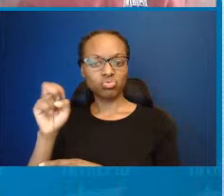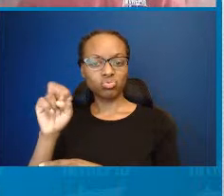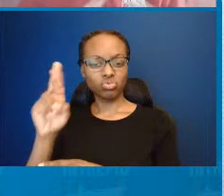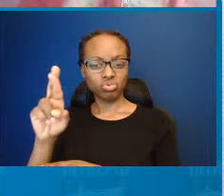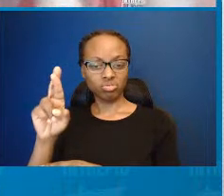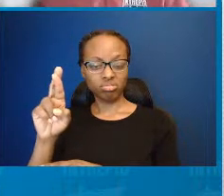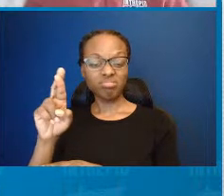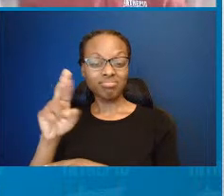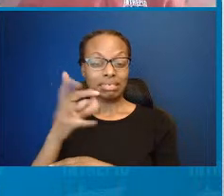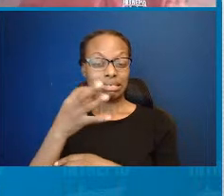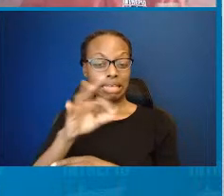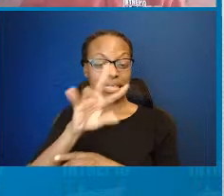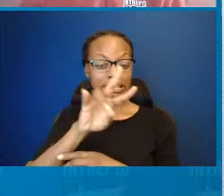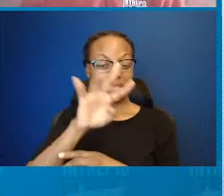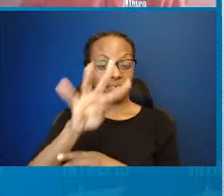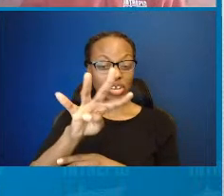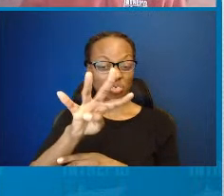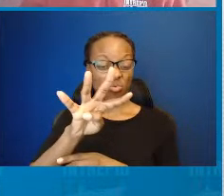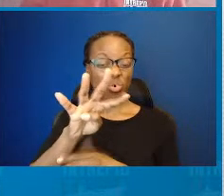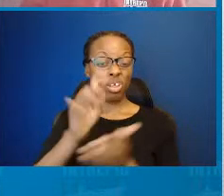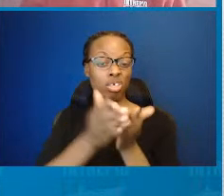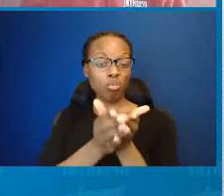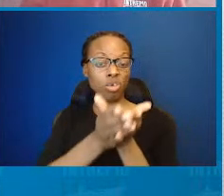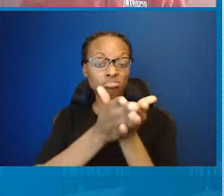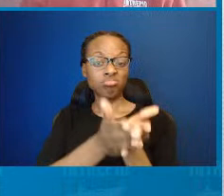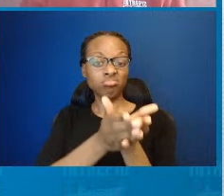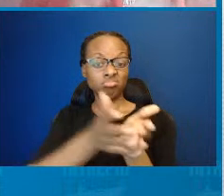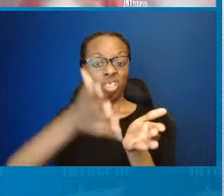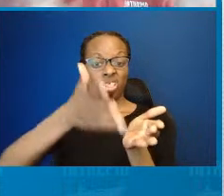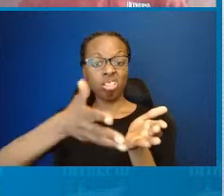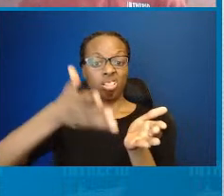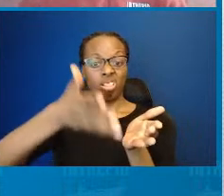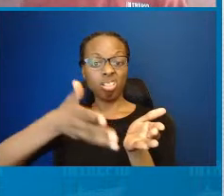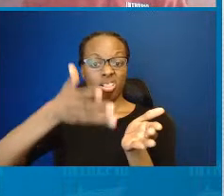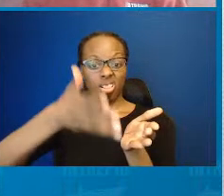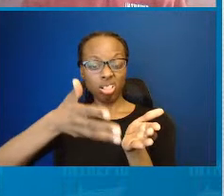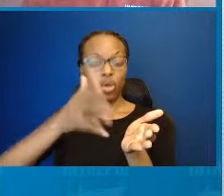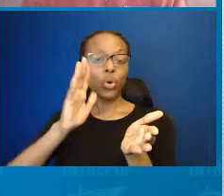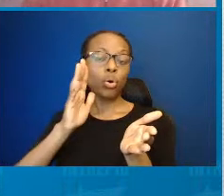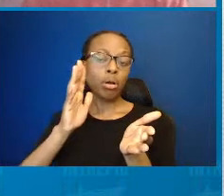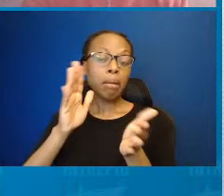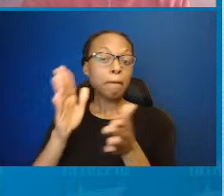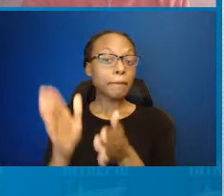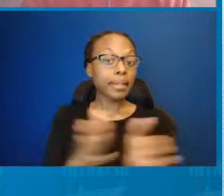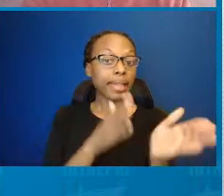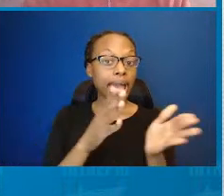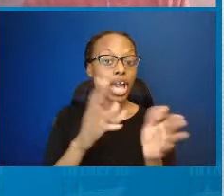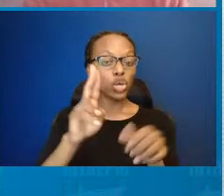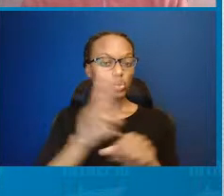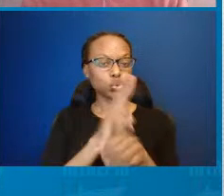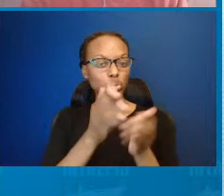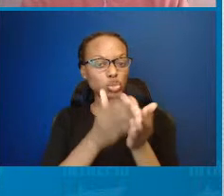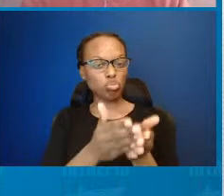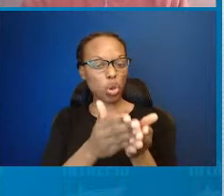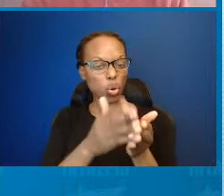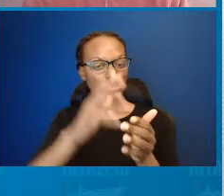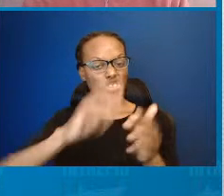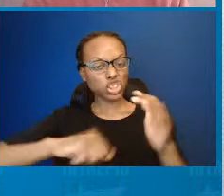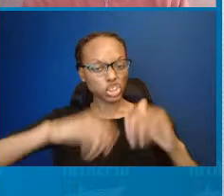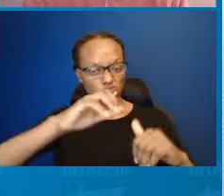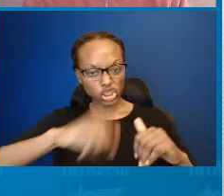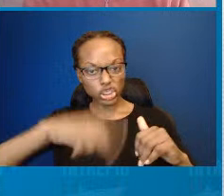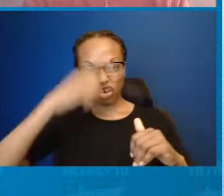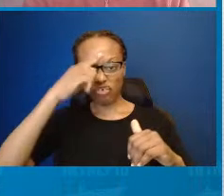sitting. It was going to be scrapped from metal in the Philadelphia area. And the founders saw